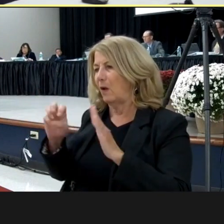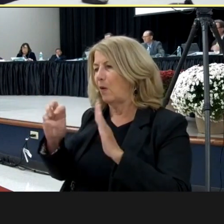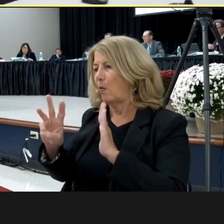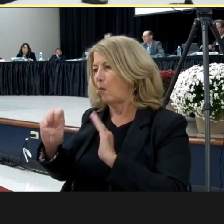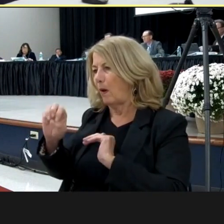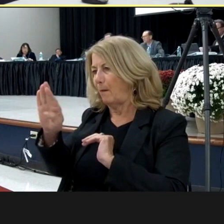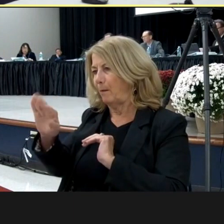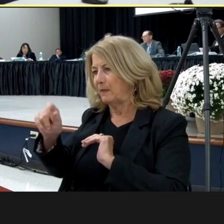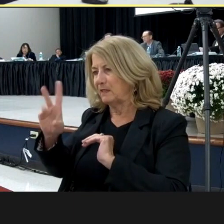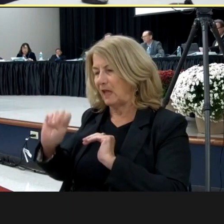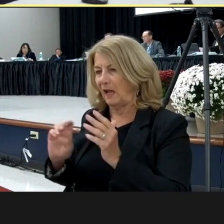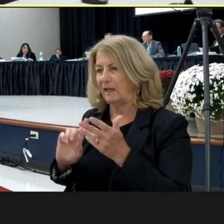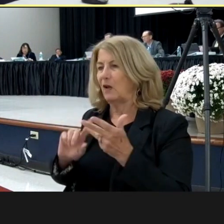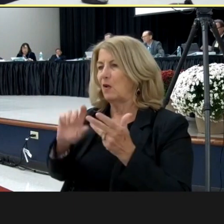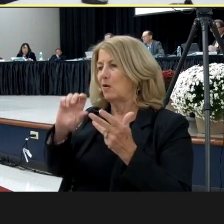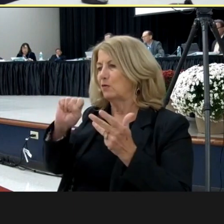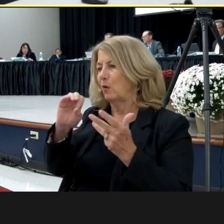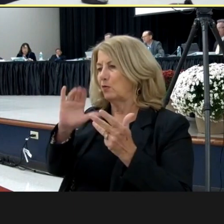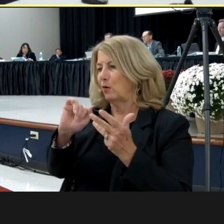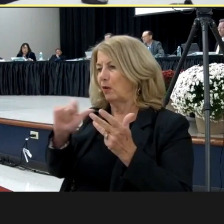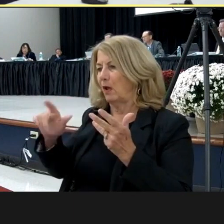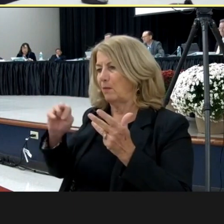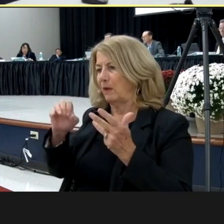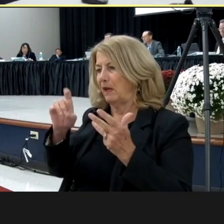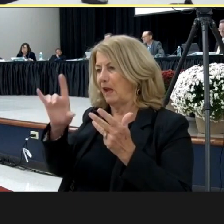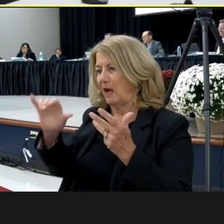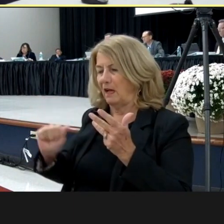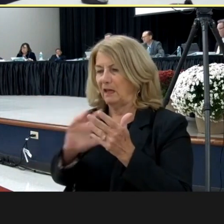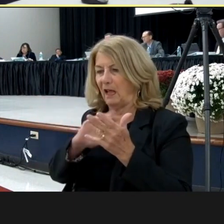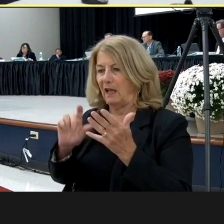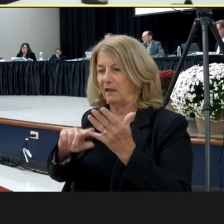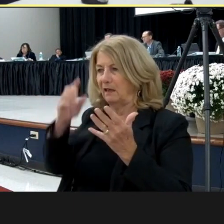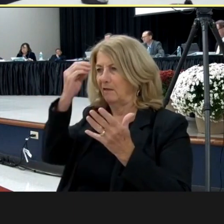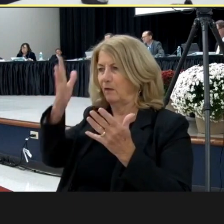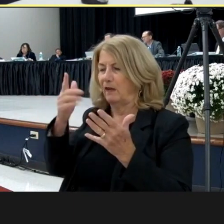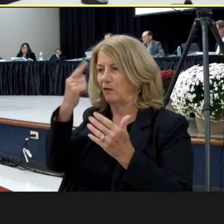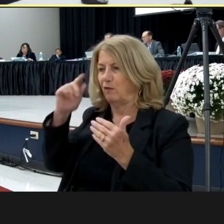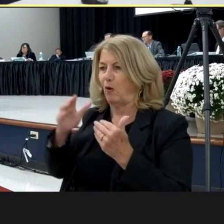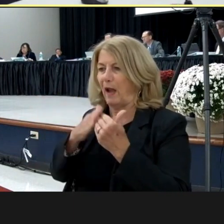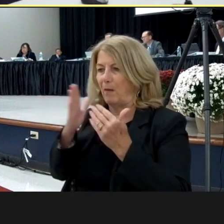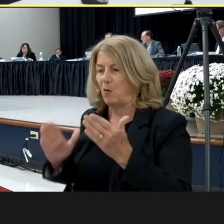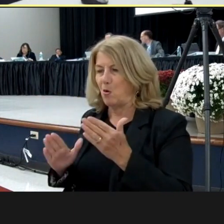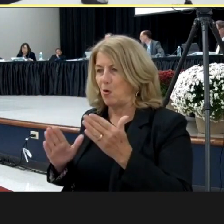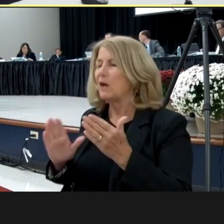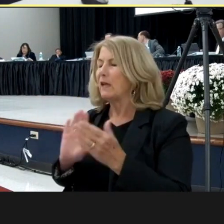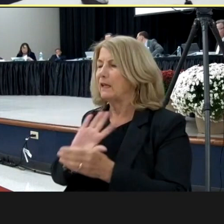the social media outlets, and provide information to the neighborhood engagement offices.